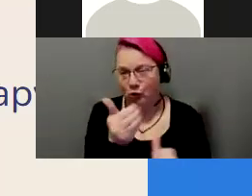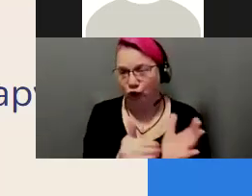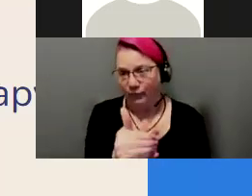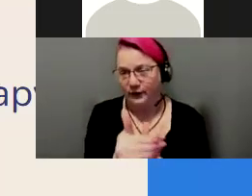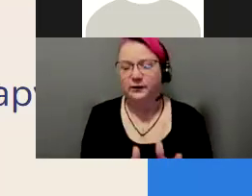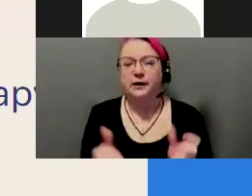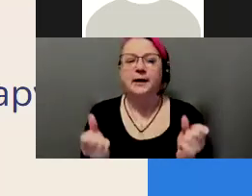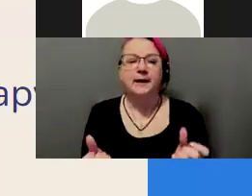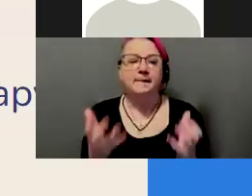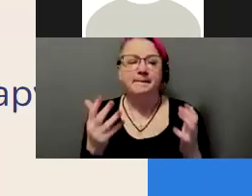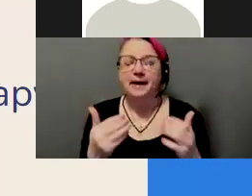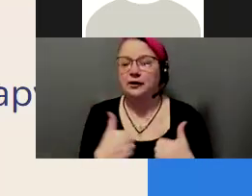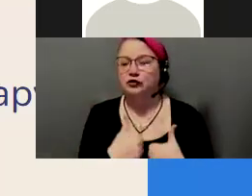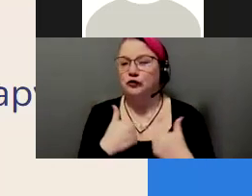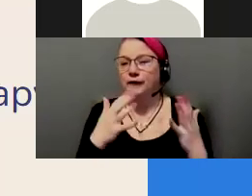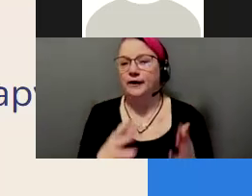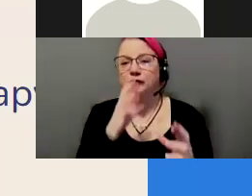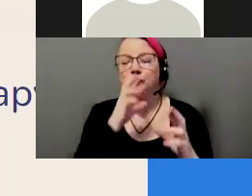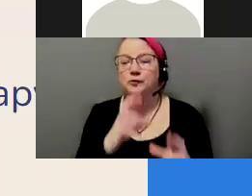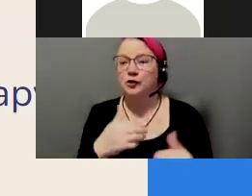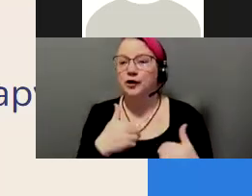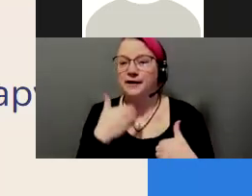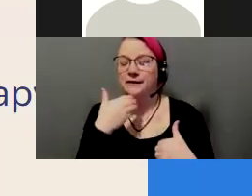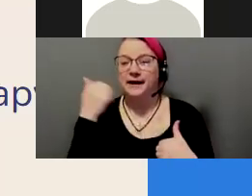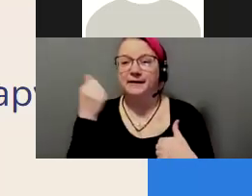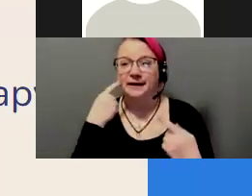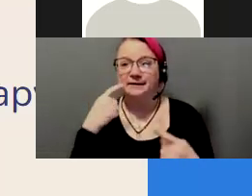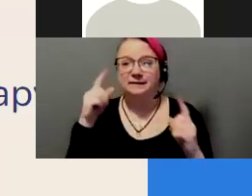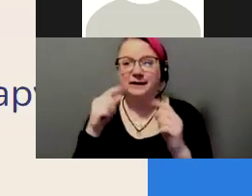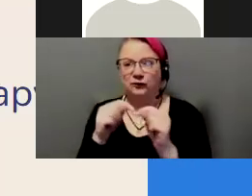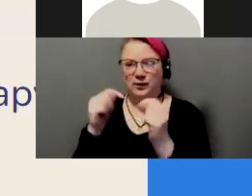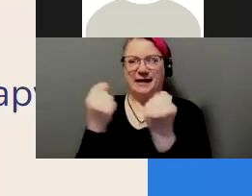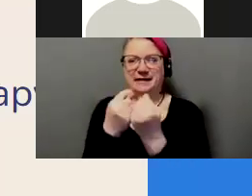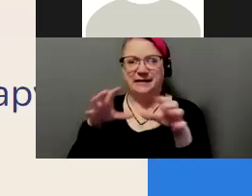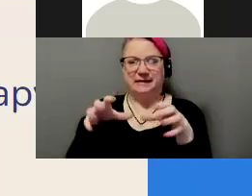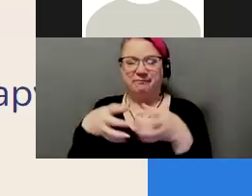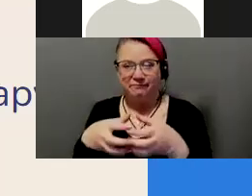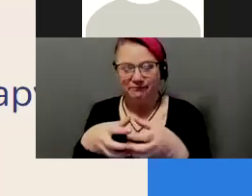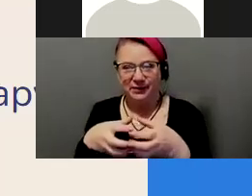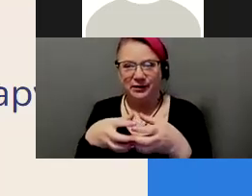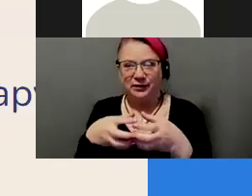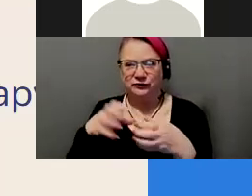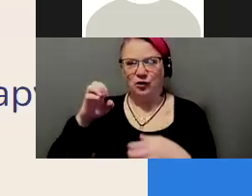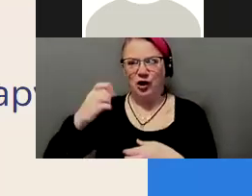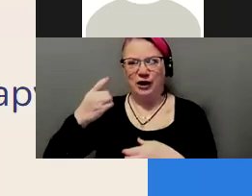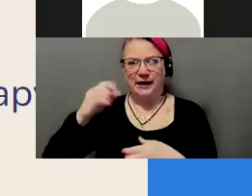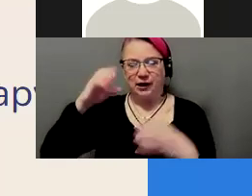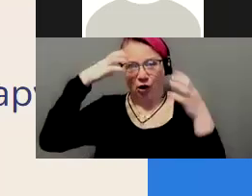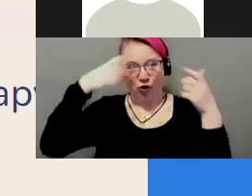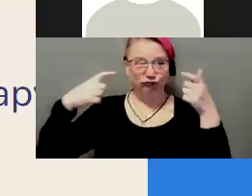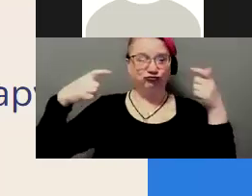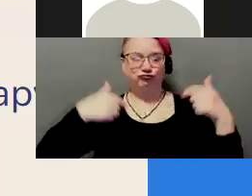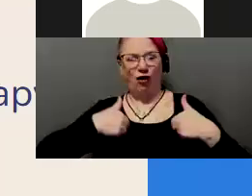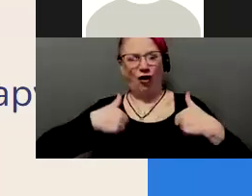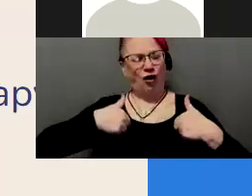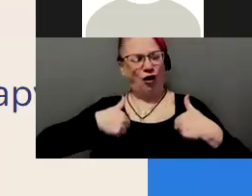Many survivors reported that they had the best success with a team of providers, so setting our ego aside is important here. Some